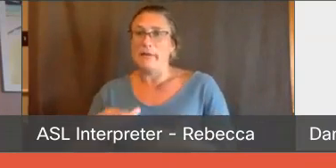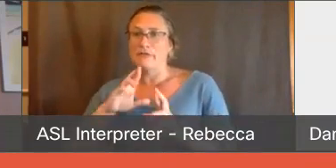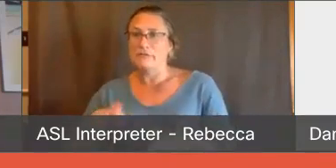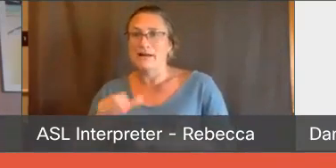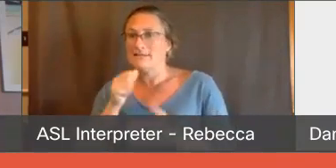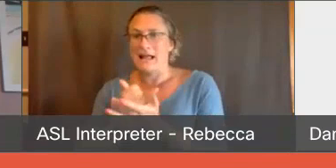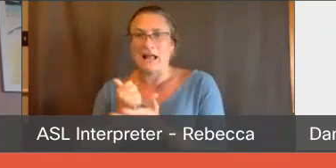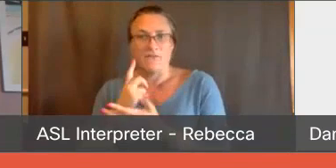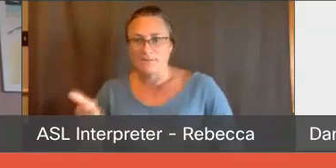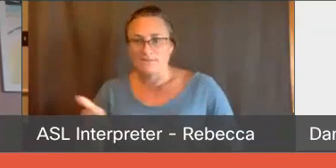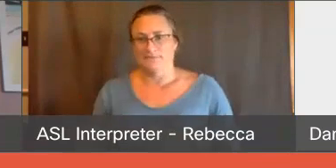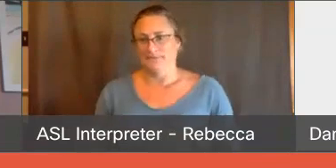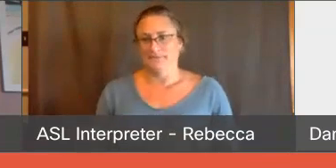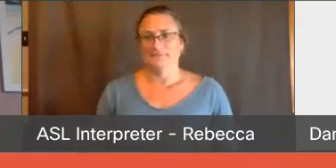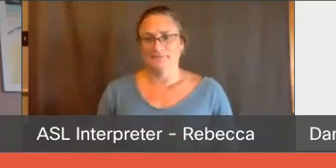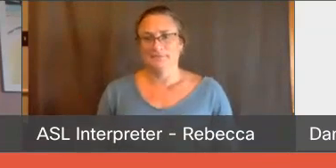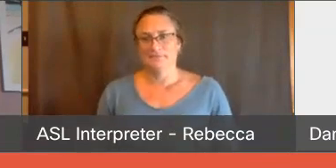healthy.